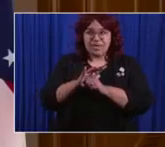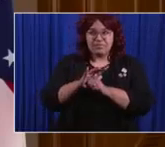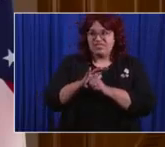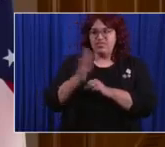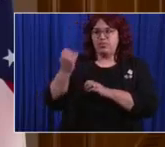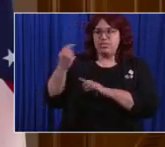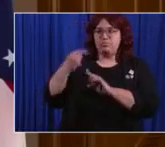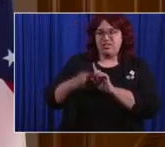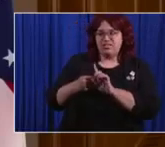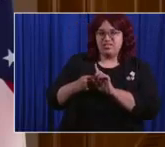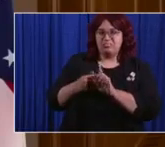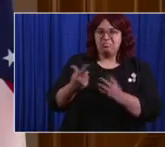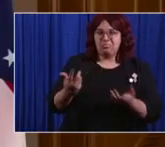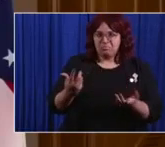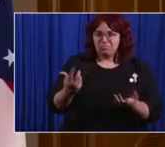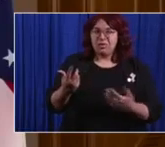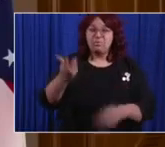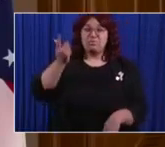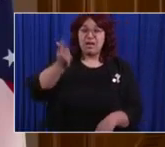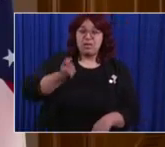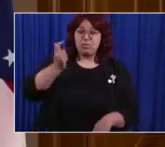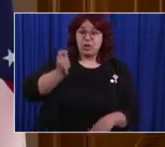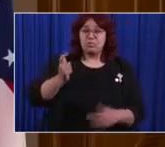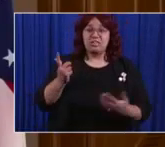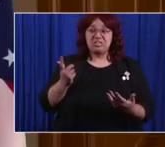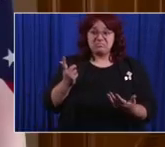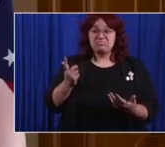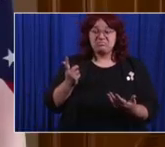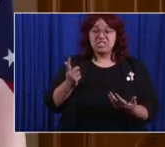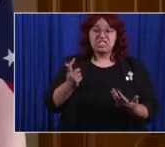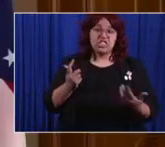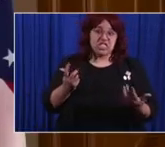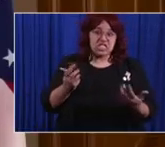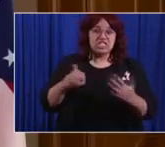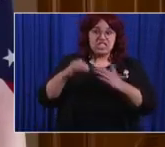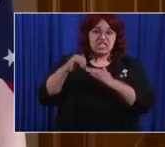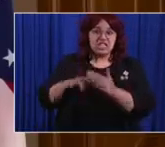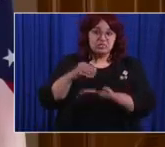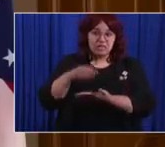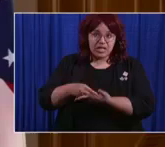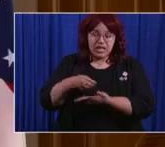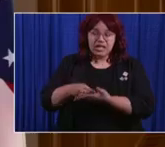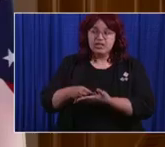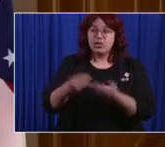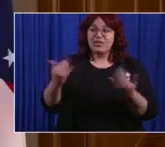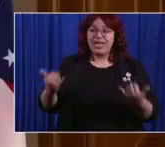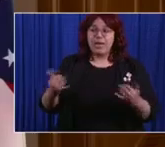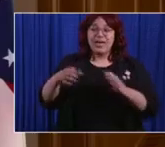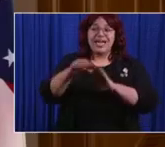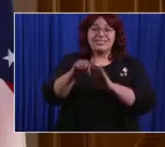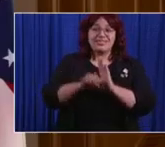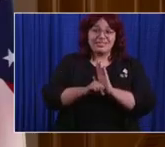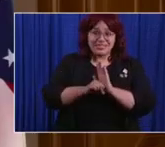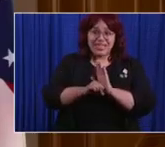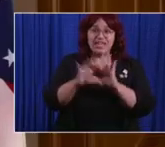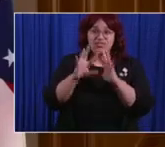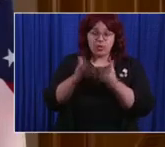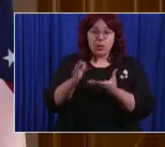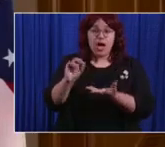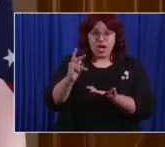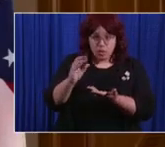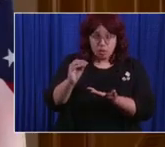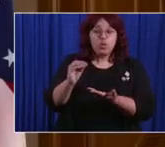was before we started the pandemic. We are moving forward as a state. We still have unemployment.